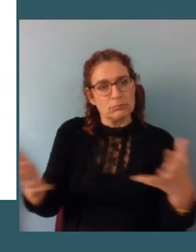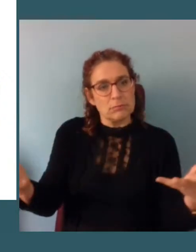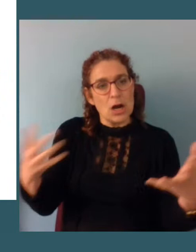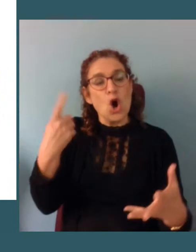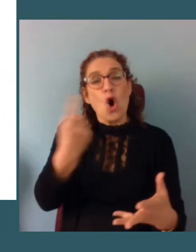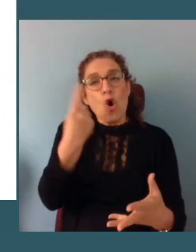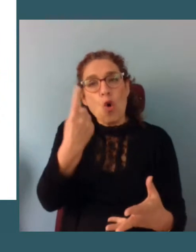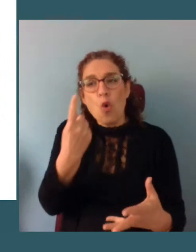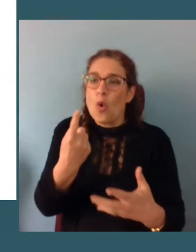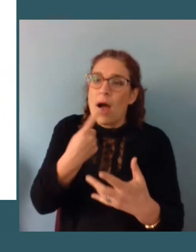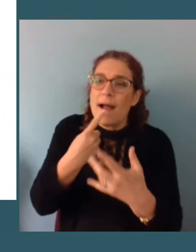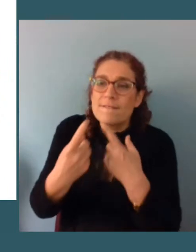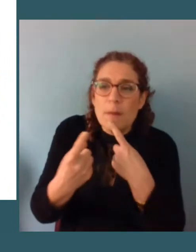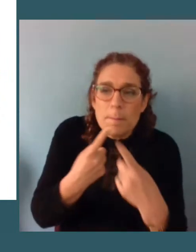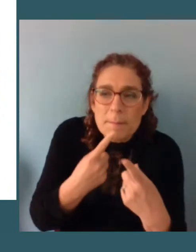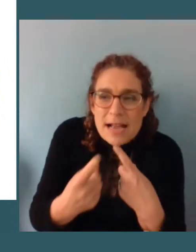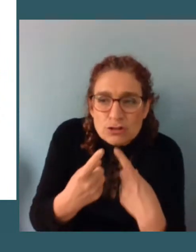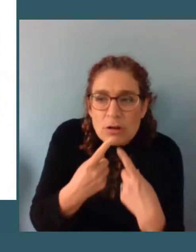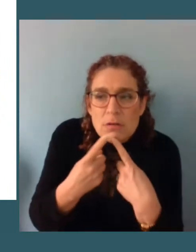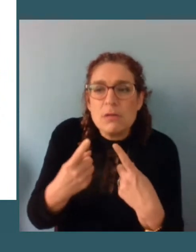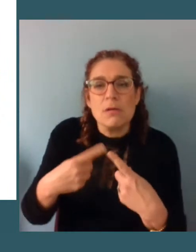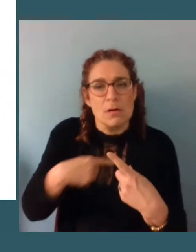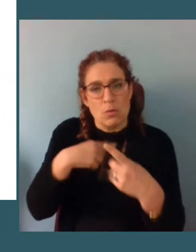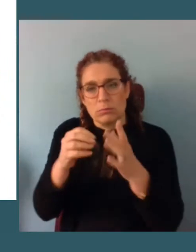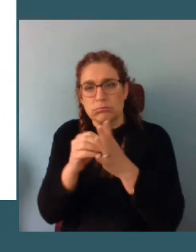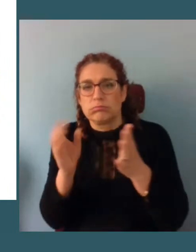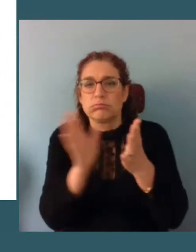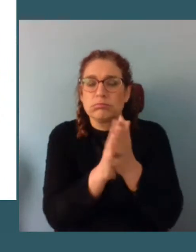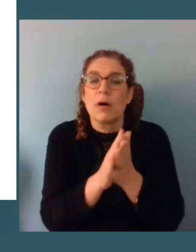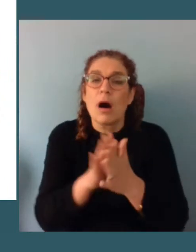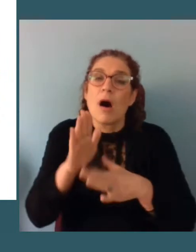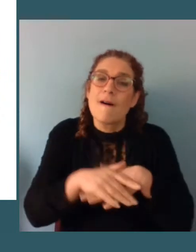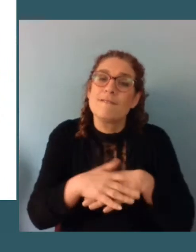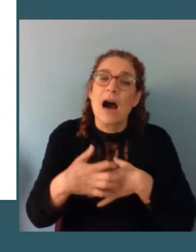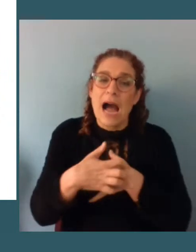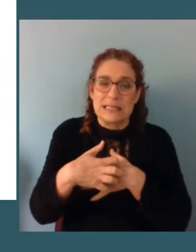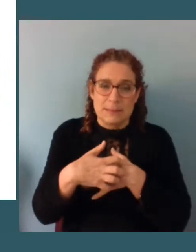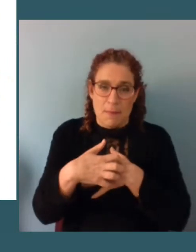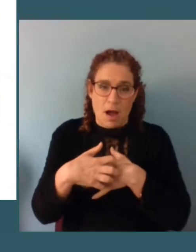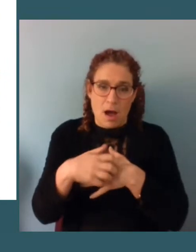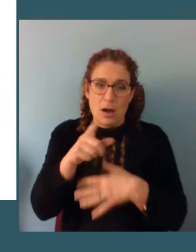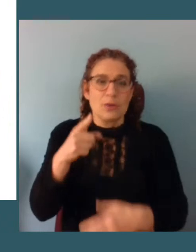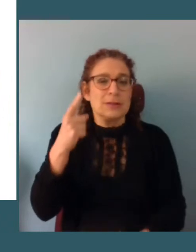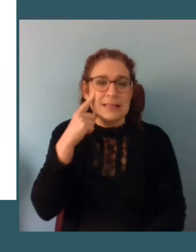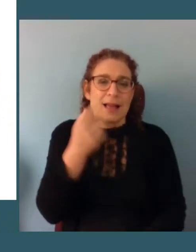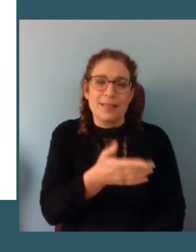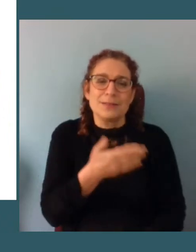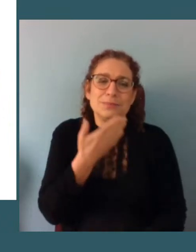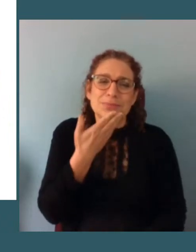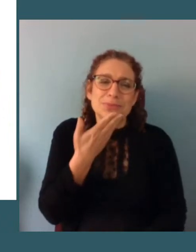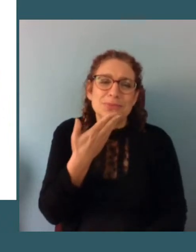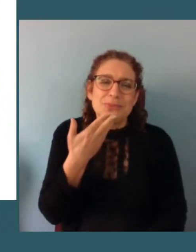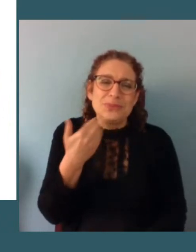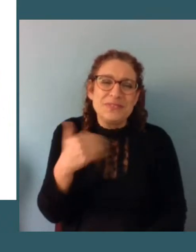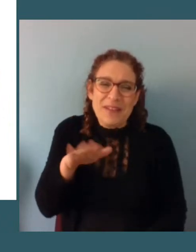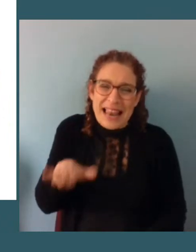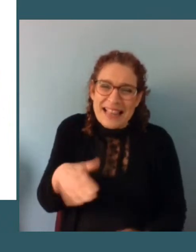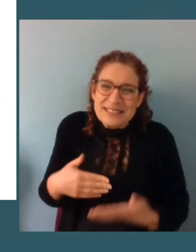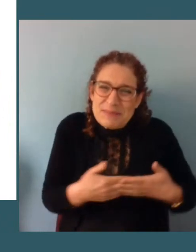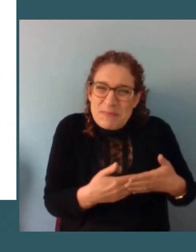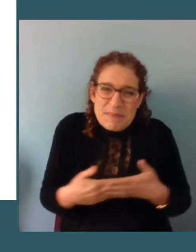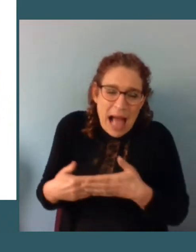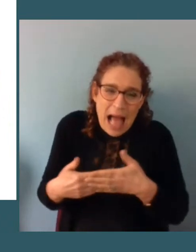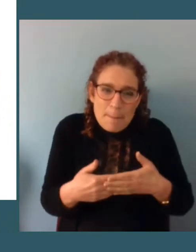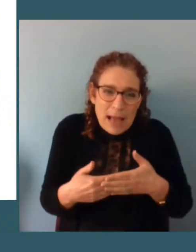information that we put out about eczema, we use this image of this beautiful little baby with an impaired